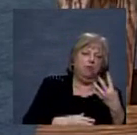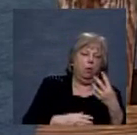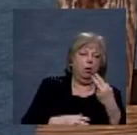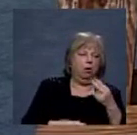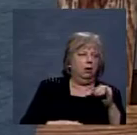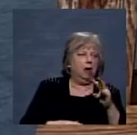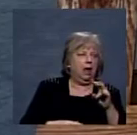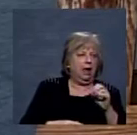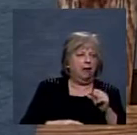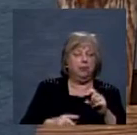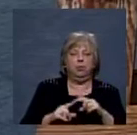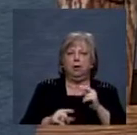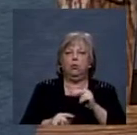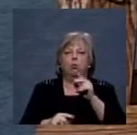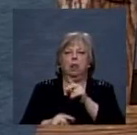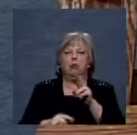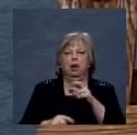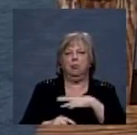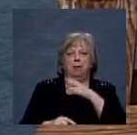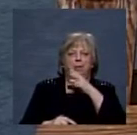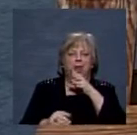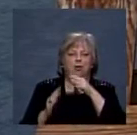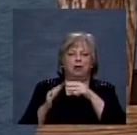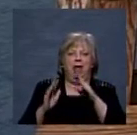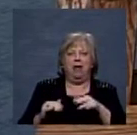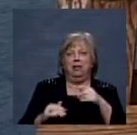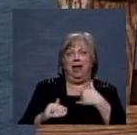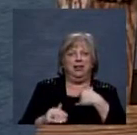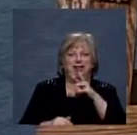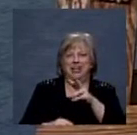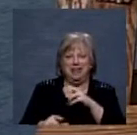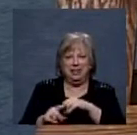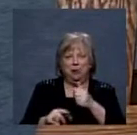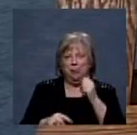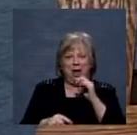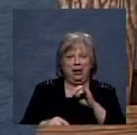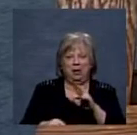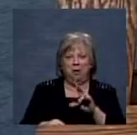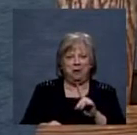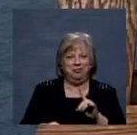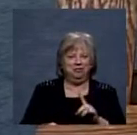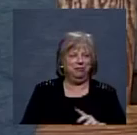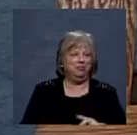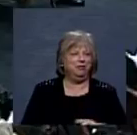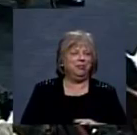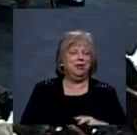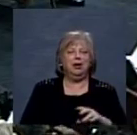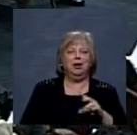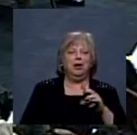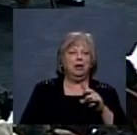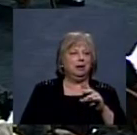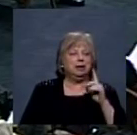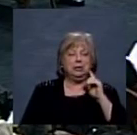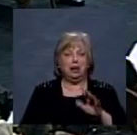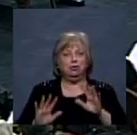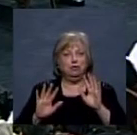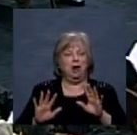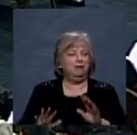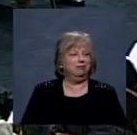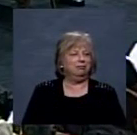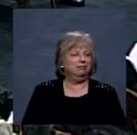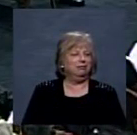We're in North Little Rock. My mother's house is in an area. She's got six in her backyard. Very good. The old mill. Sounds great. Thank you. I mean, thank you, like Mr.